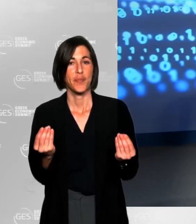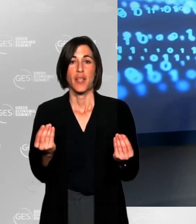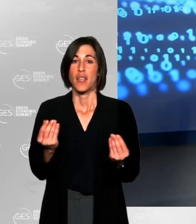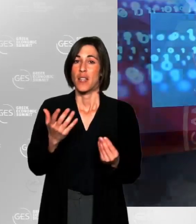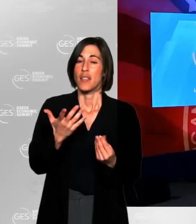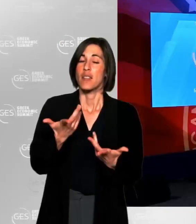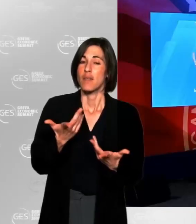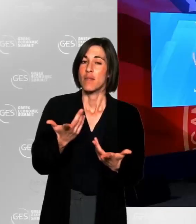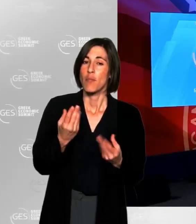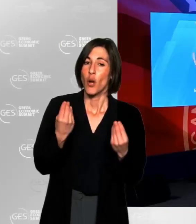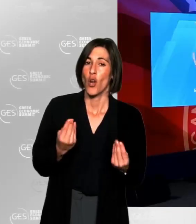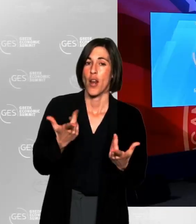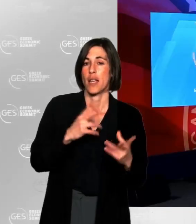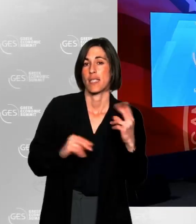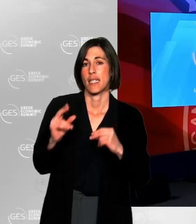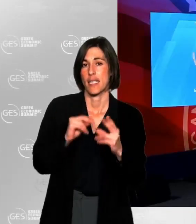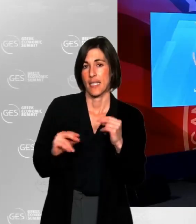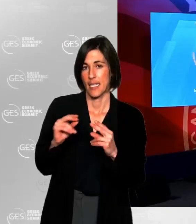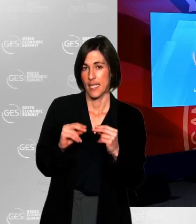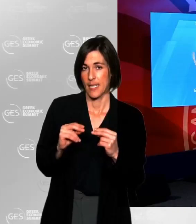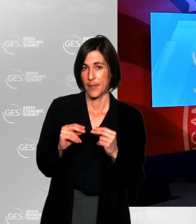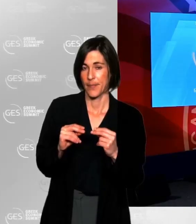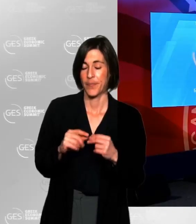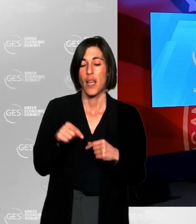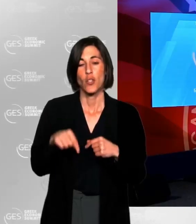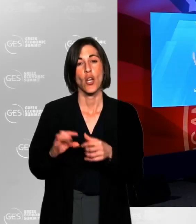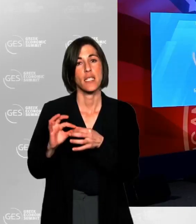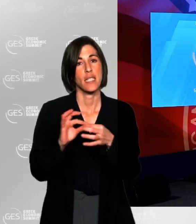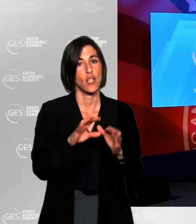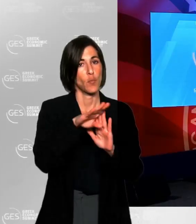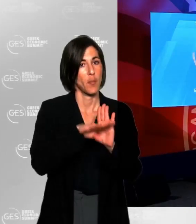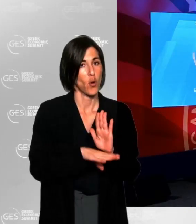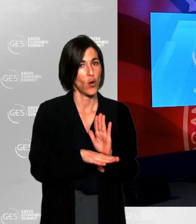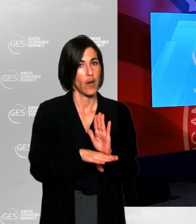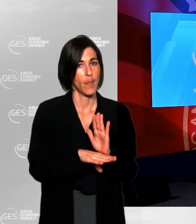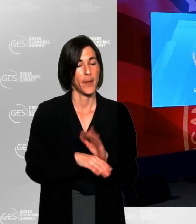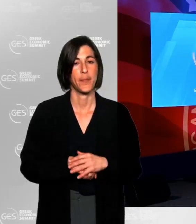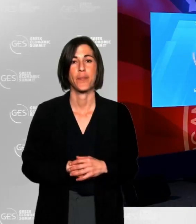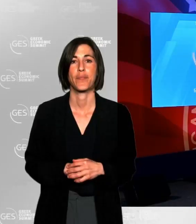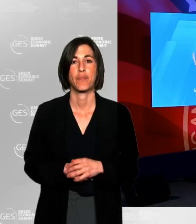us, and we will continue our program in a short. Thank you.